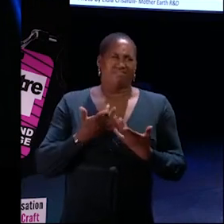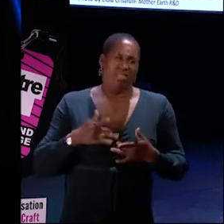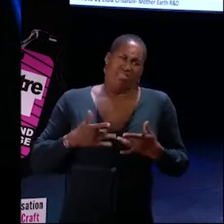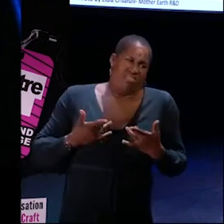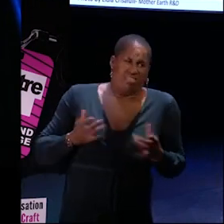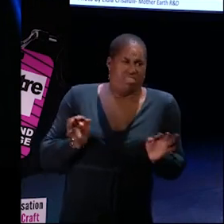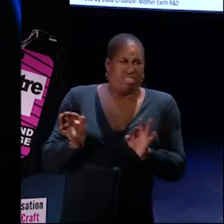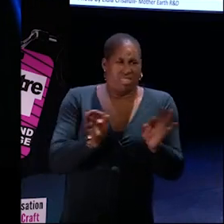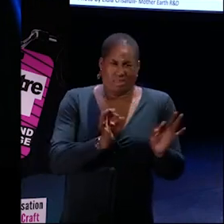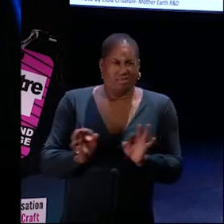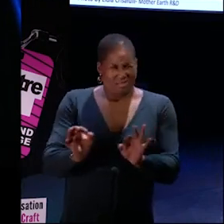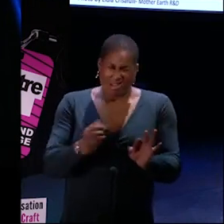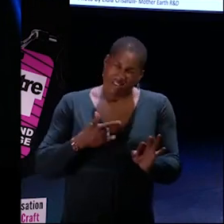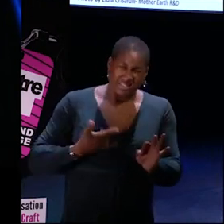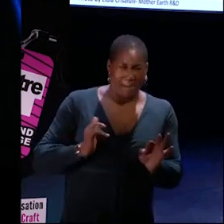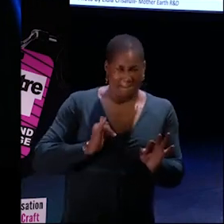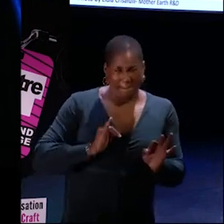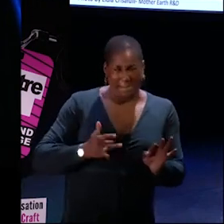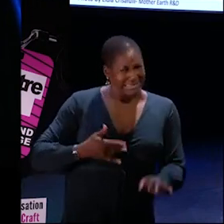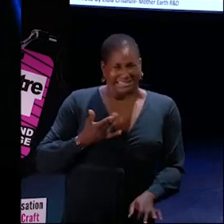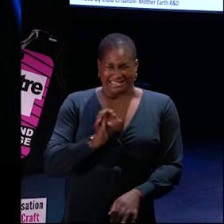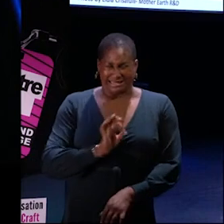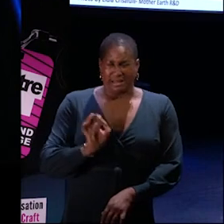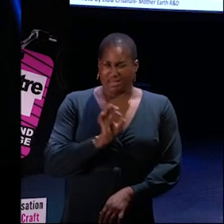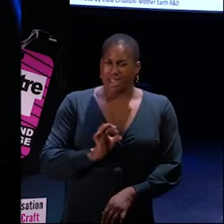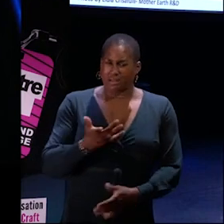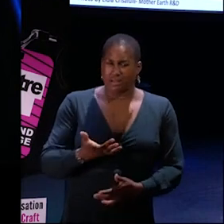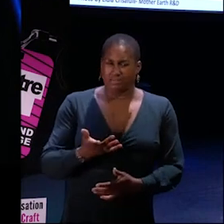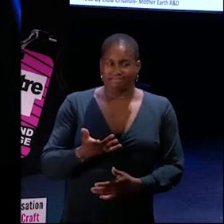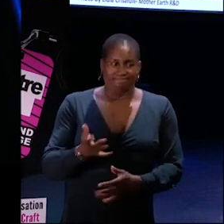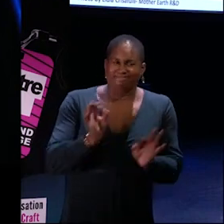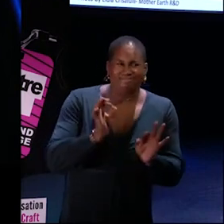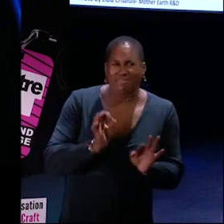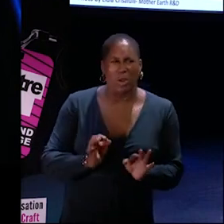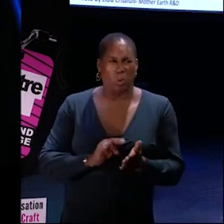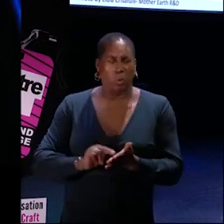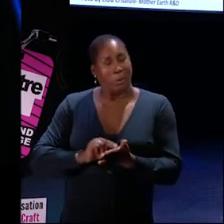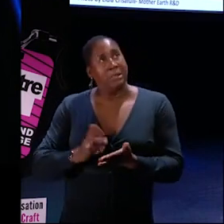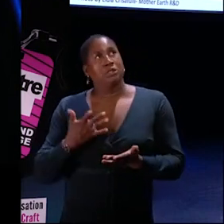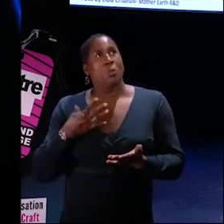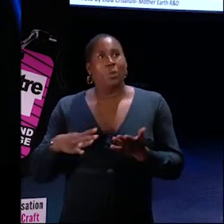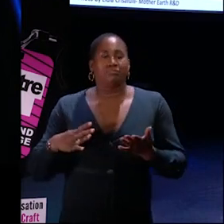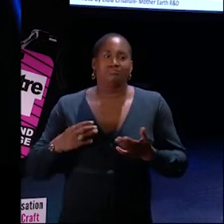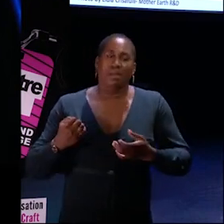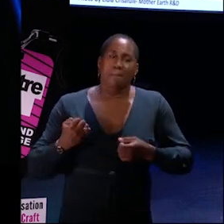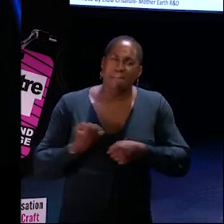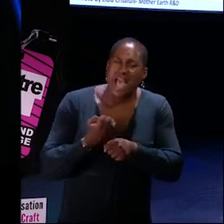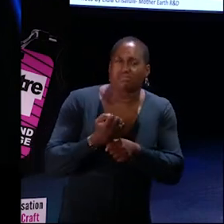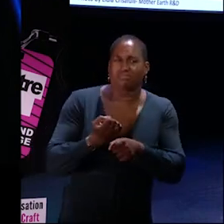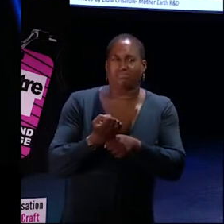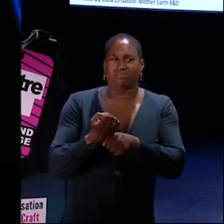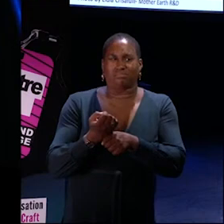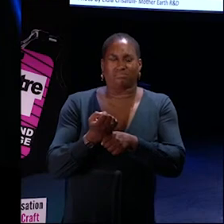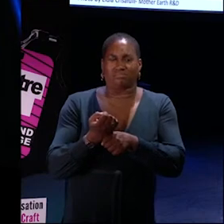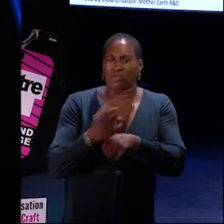myself feeling sort of nothing about it anymore. And I wanted to make something that used those